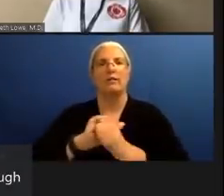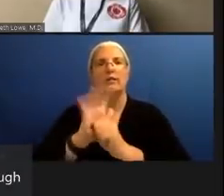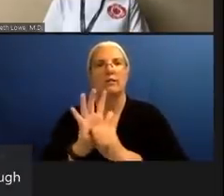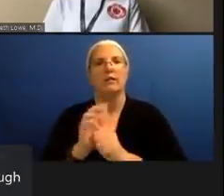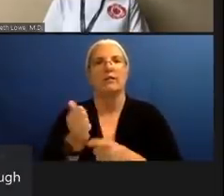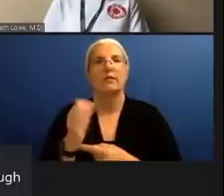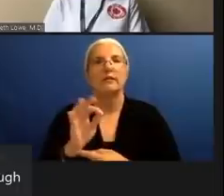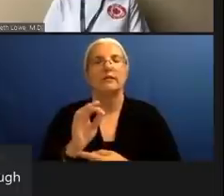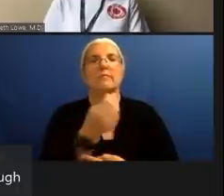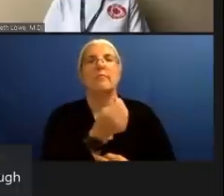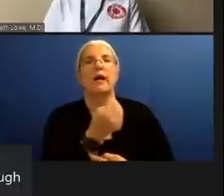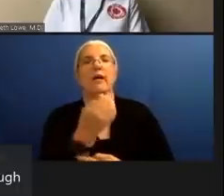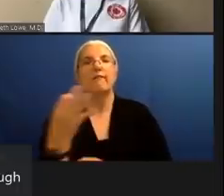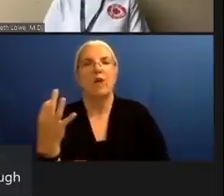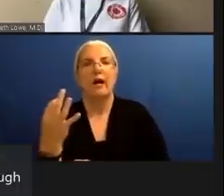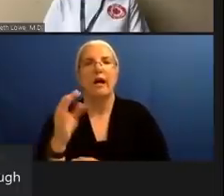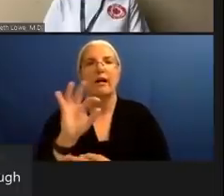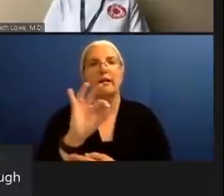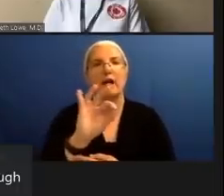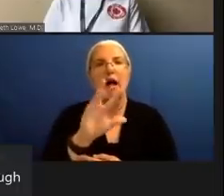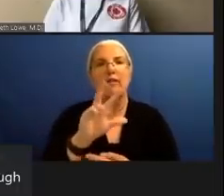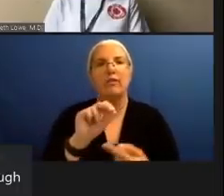at